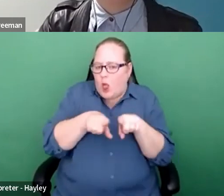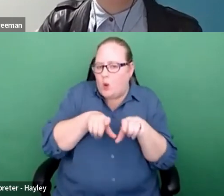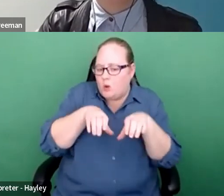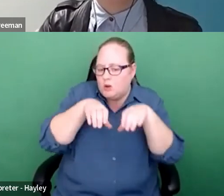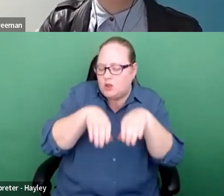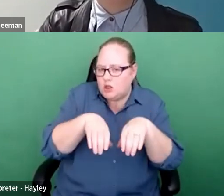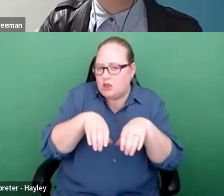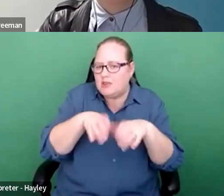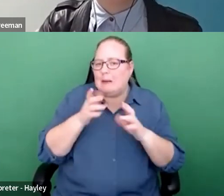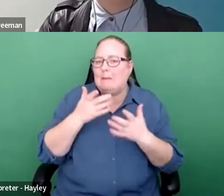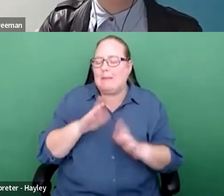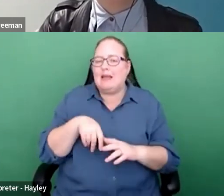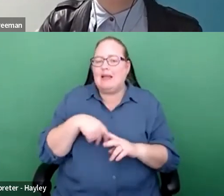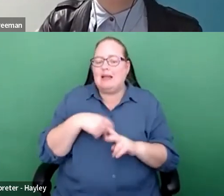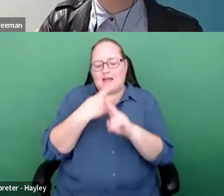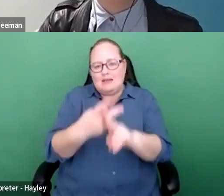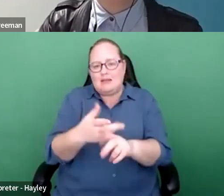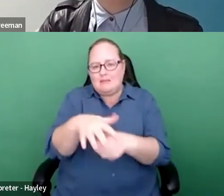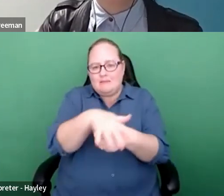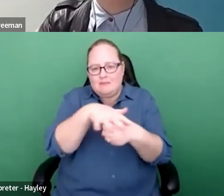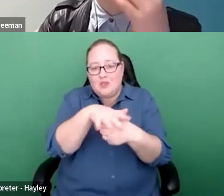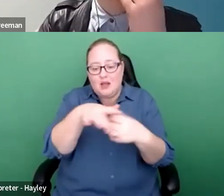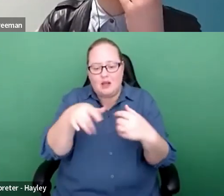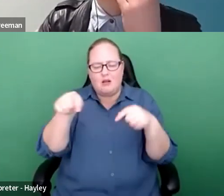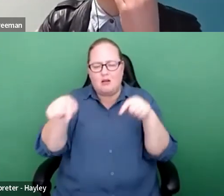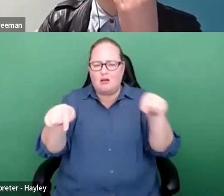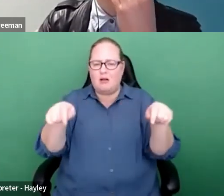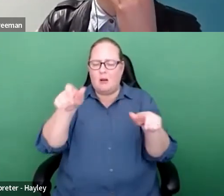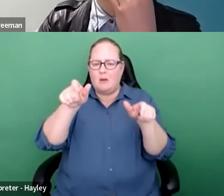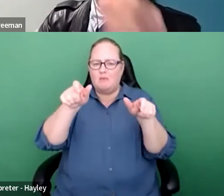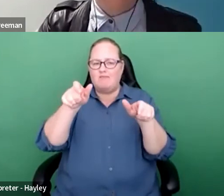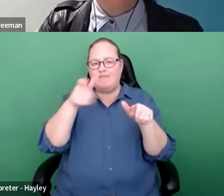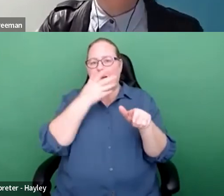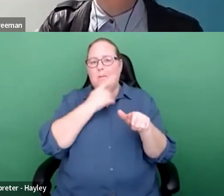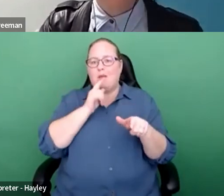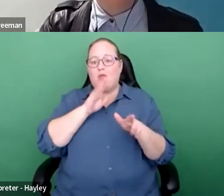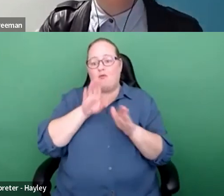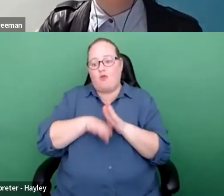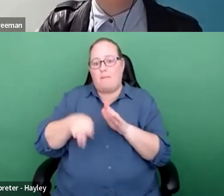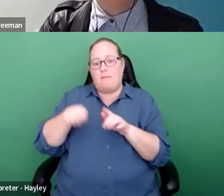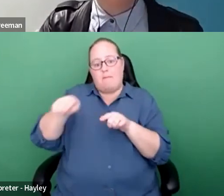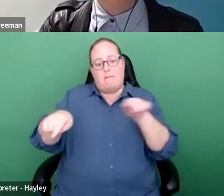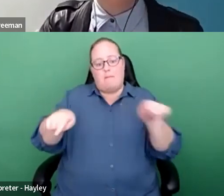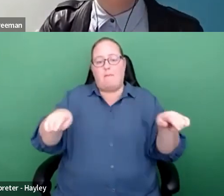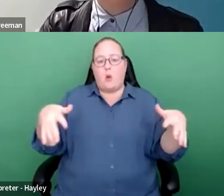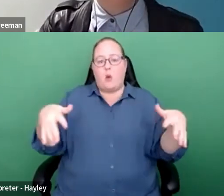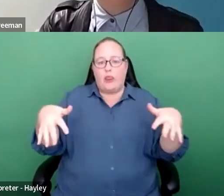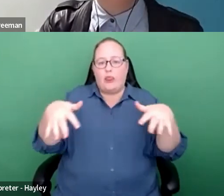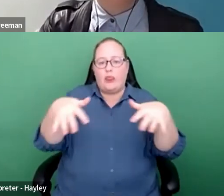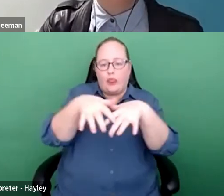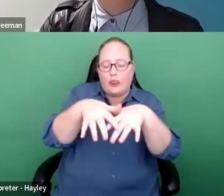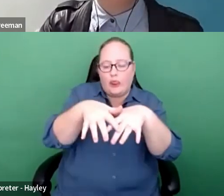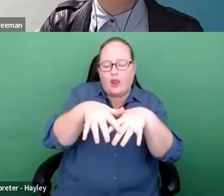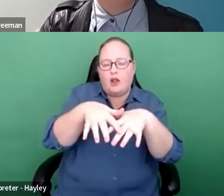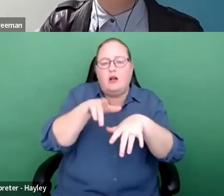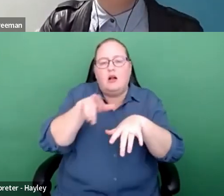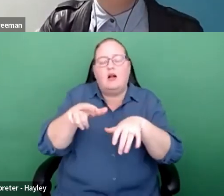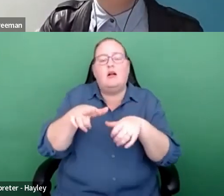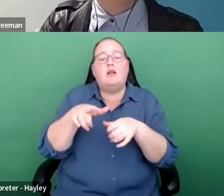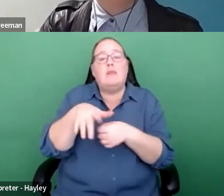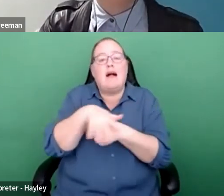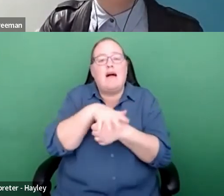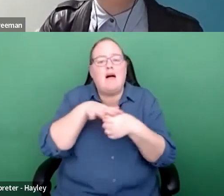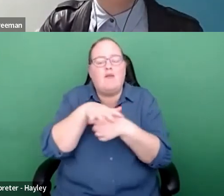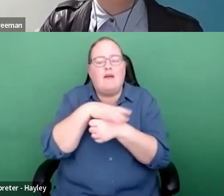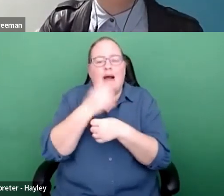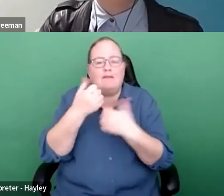interlocutors from both of my field sites. And, kind of it was interesting to, again, think about this idea of certain shared spaces within this borough,